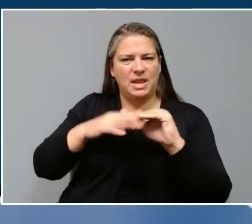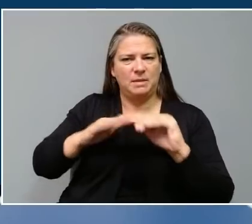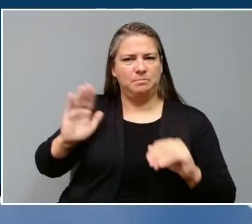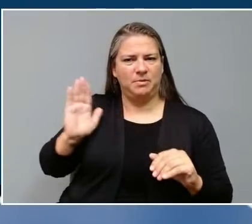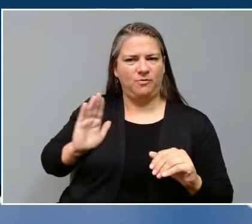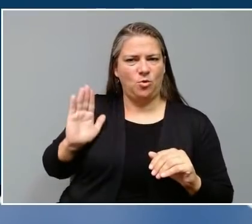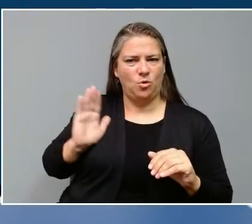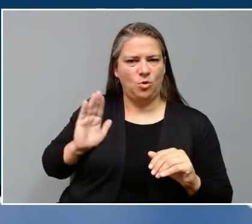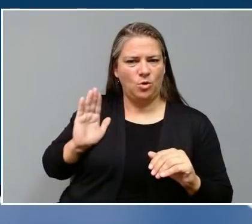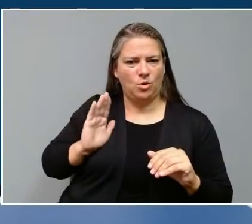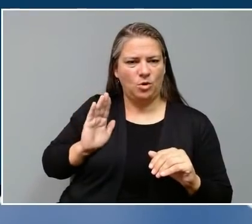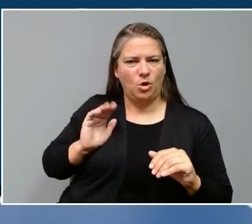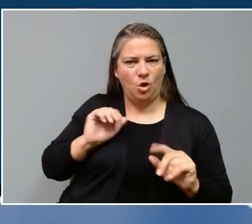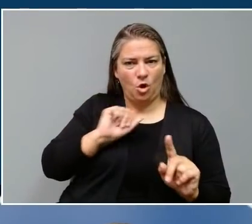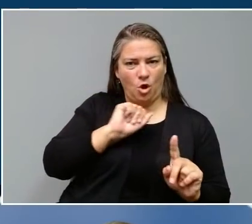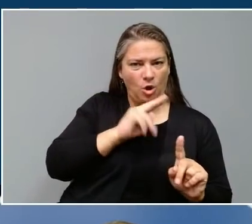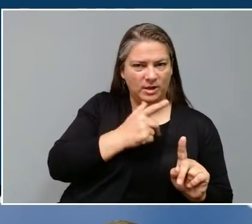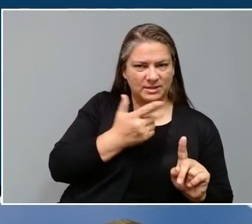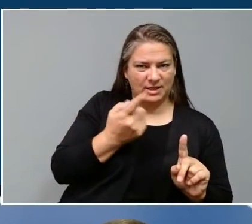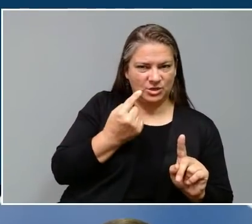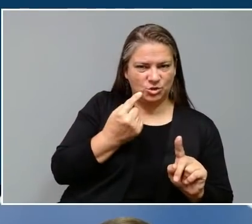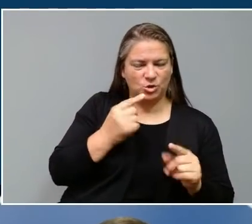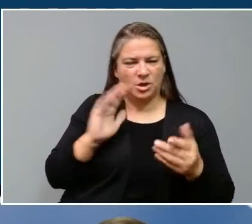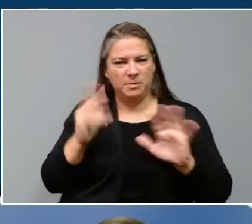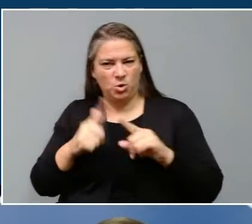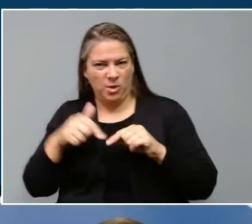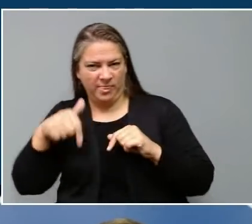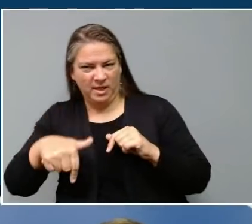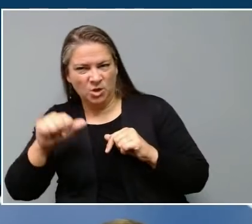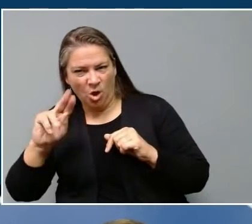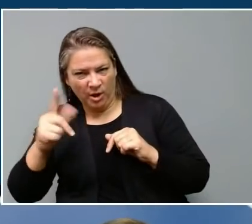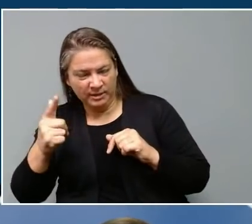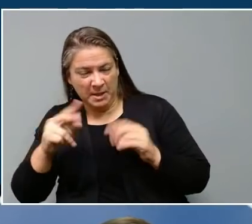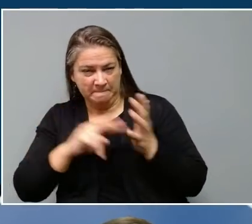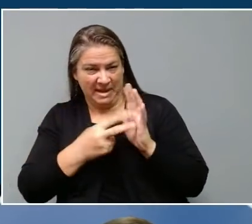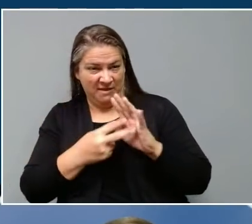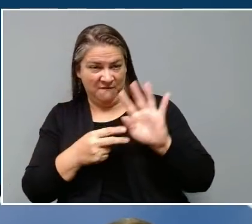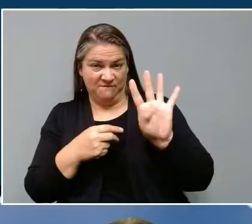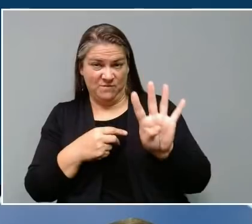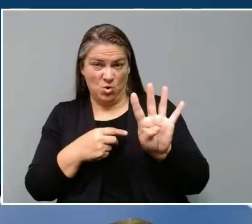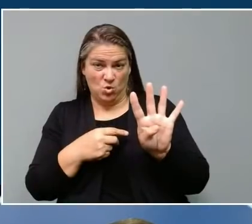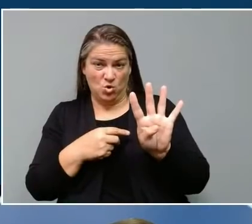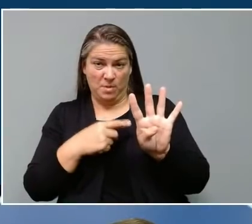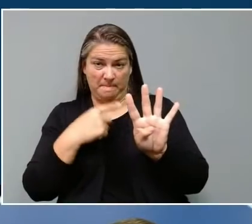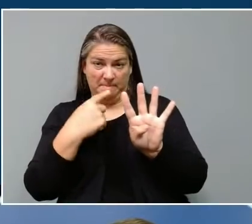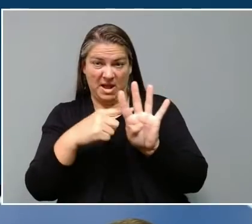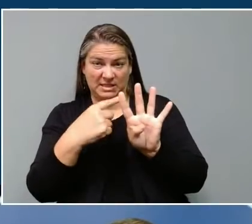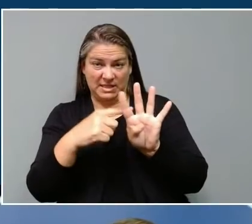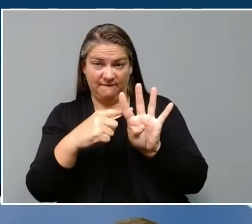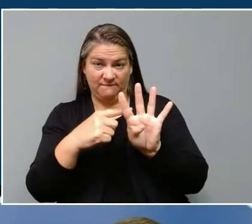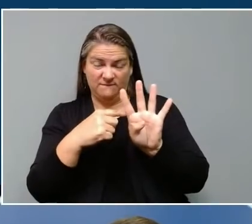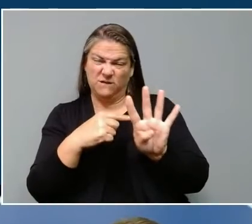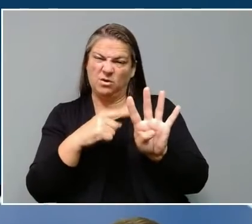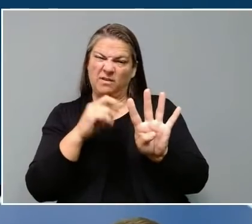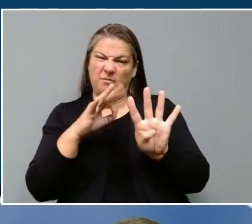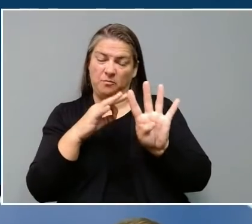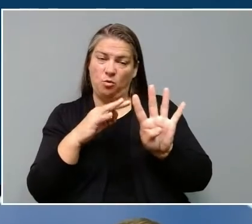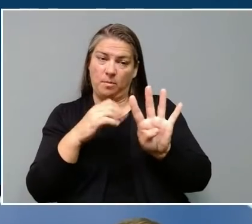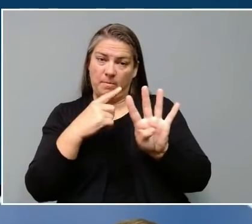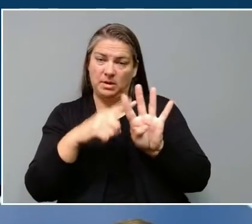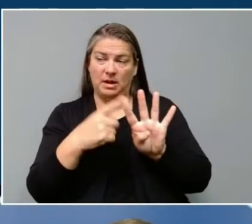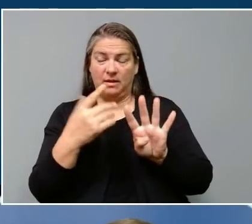time last year. That means 1 in every 4 cases, 1 in every 4 positives. We had almost 5,000